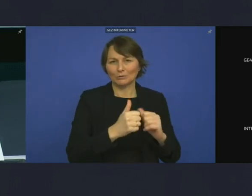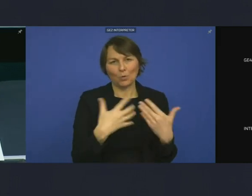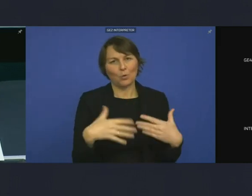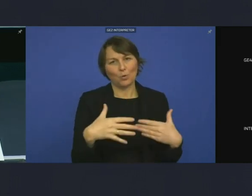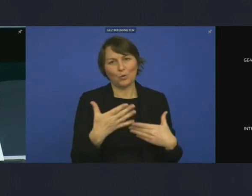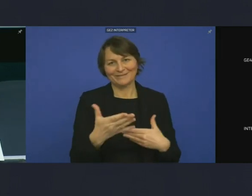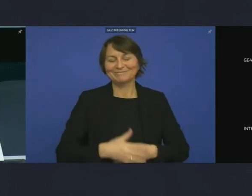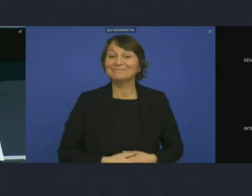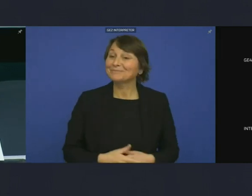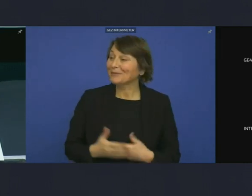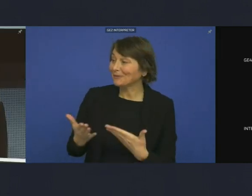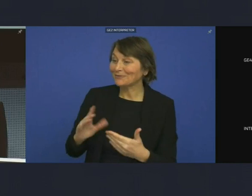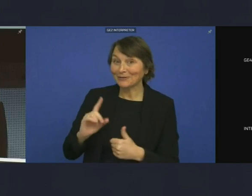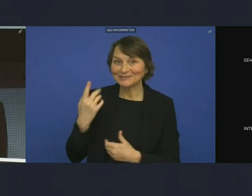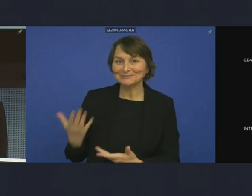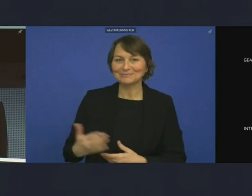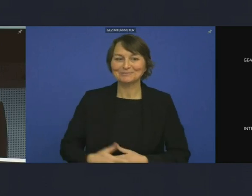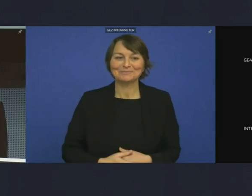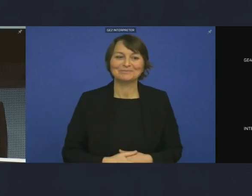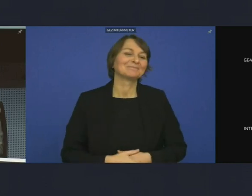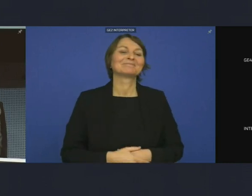Thank you. Thank you very much, Yves.